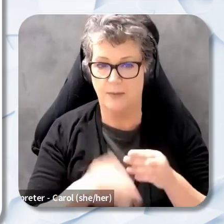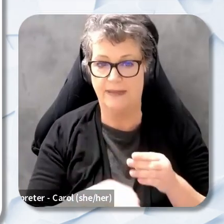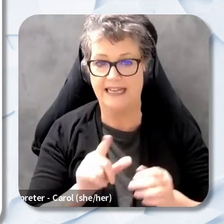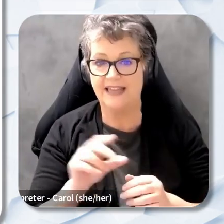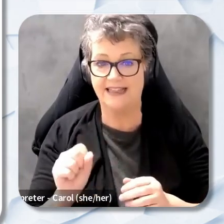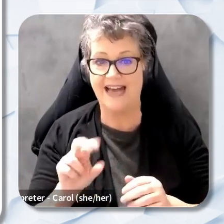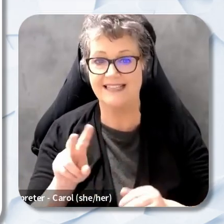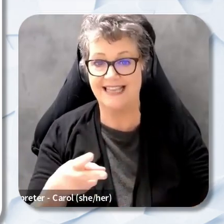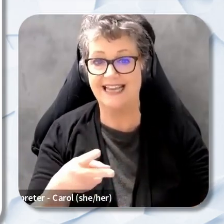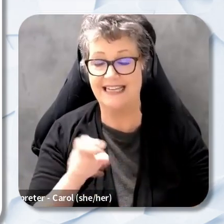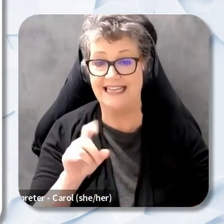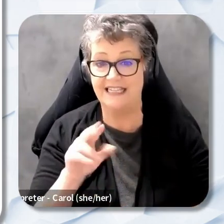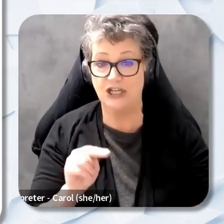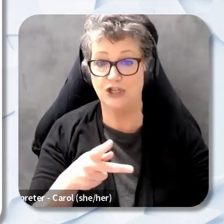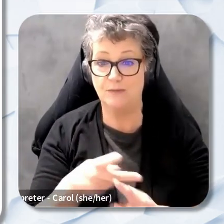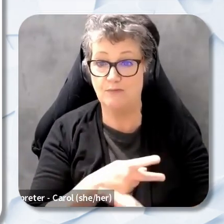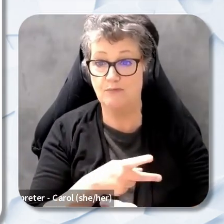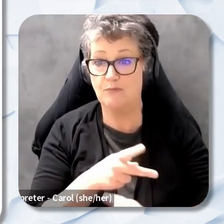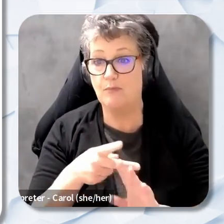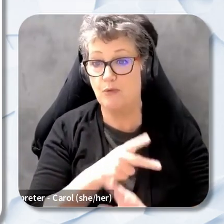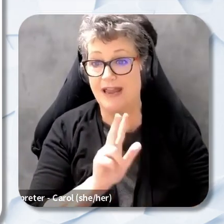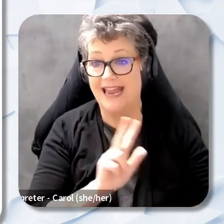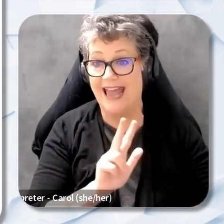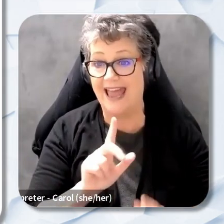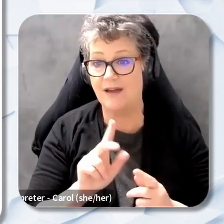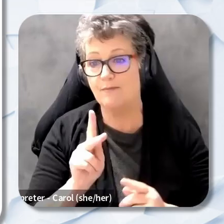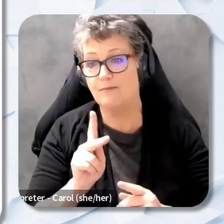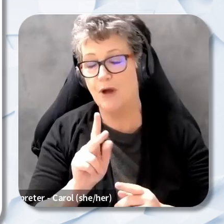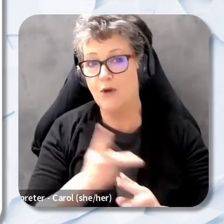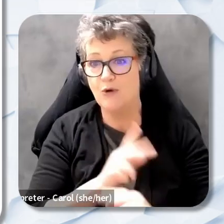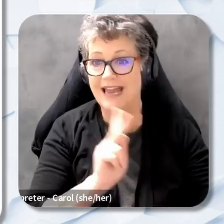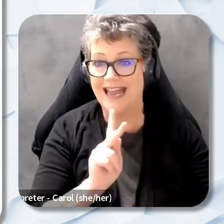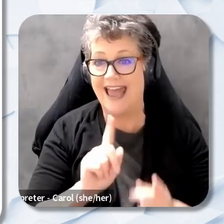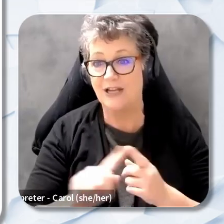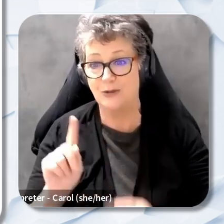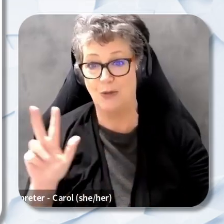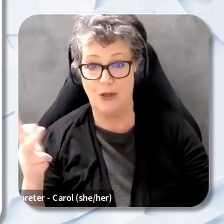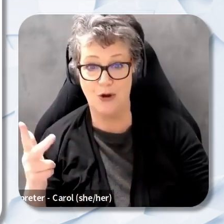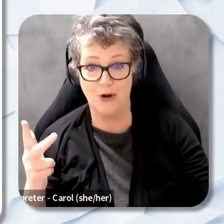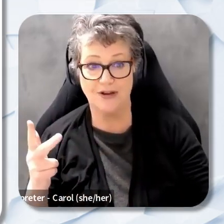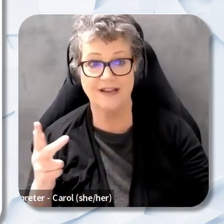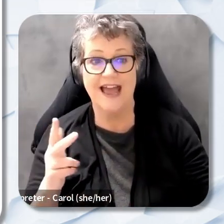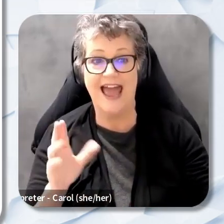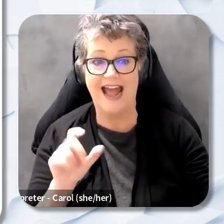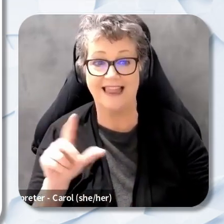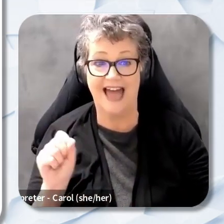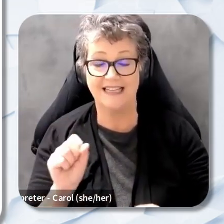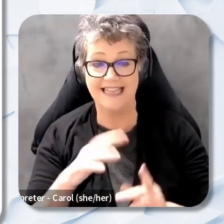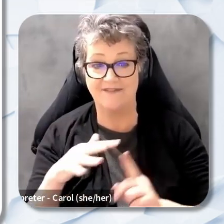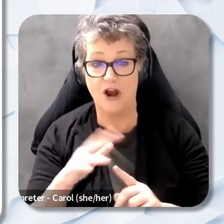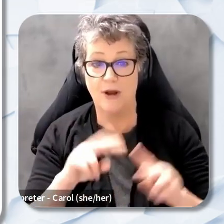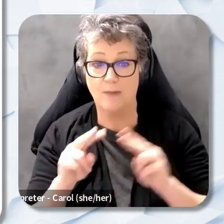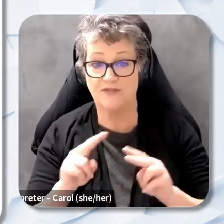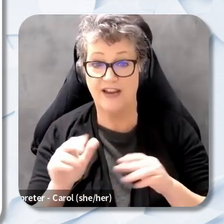class second edition, pre-K to third, and class environment observation training, and pass the